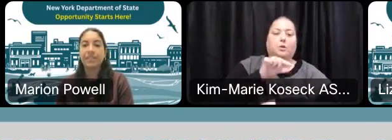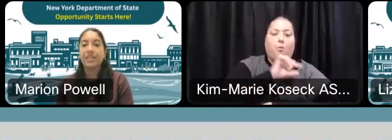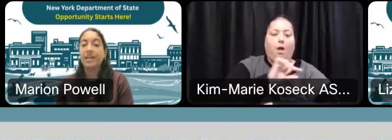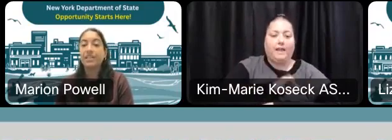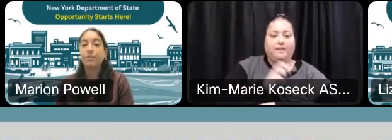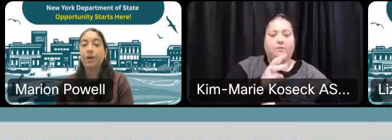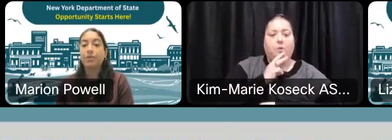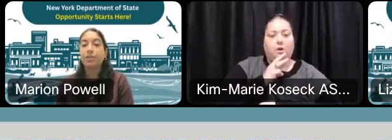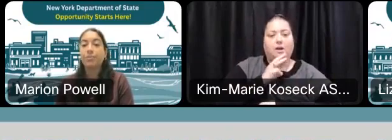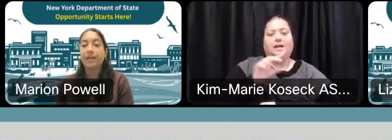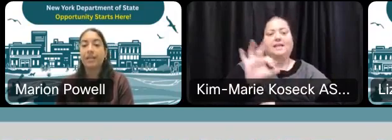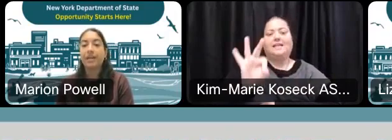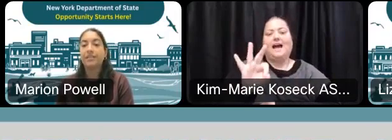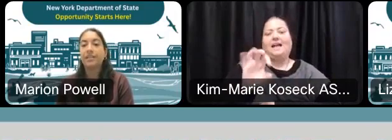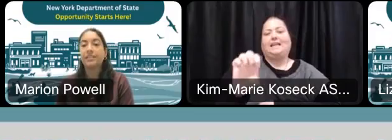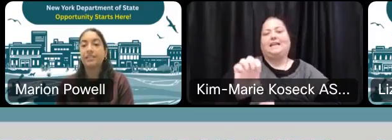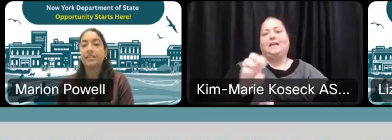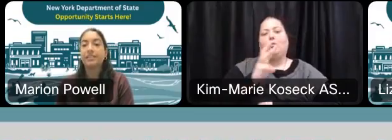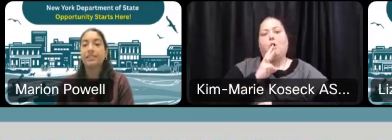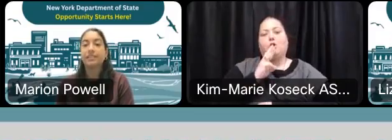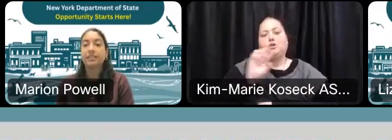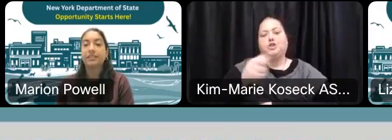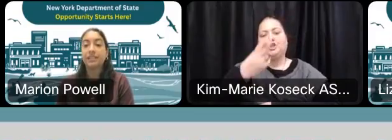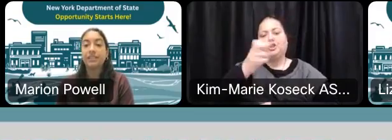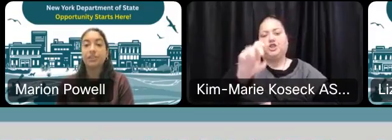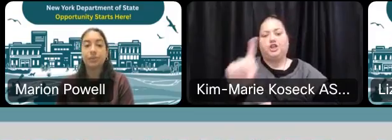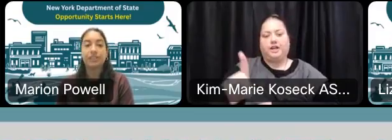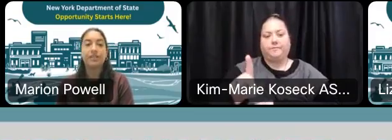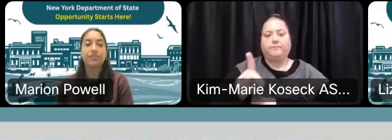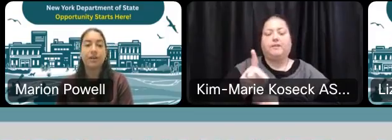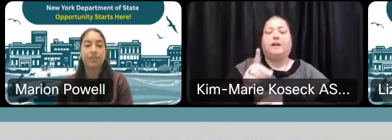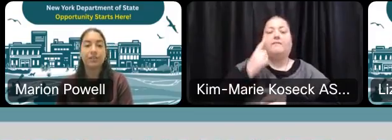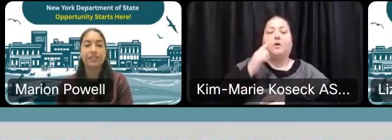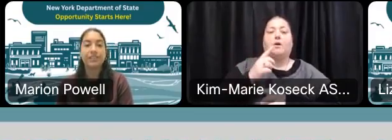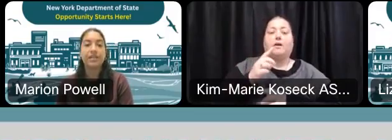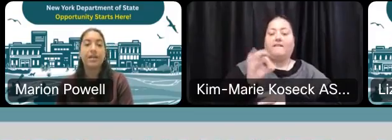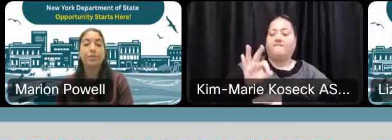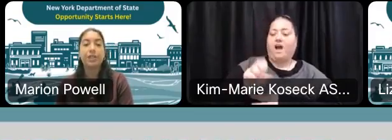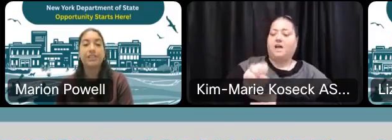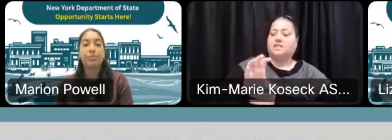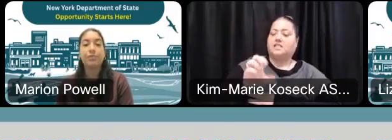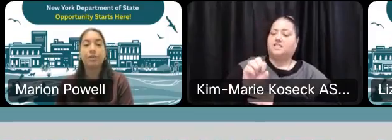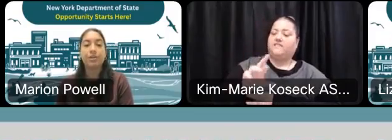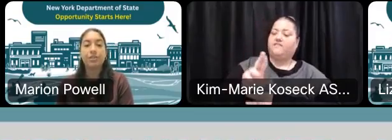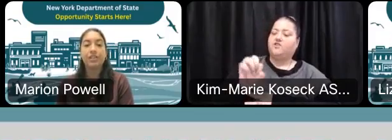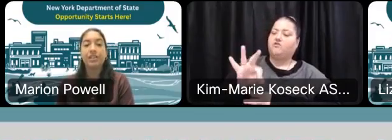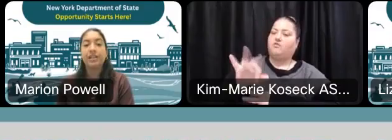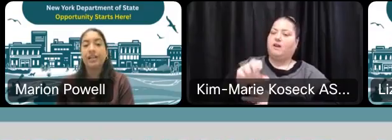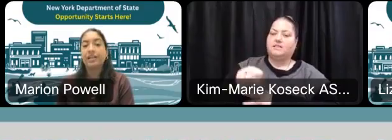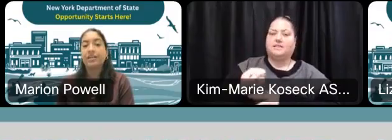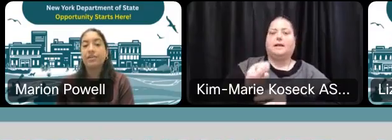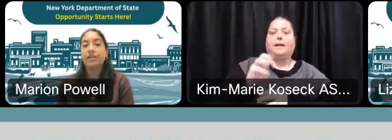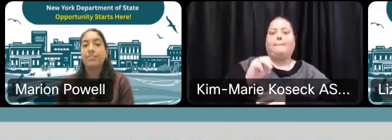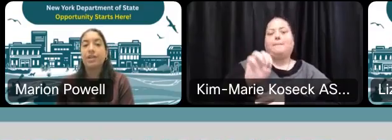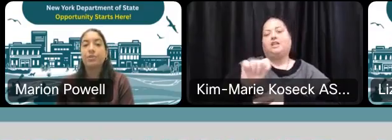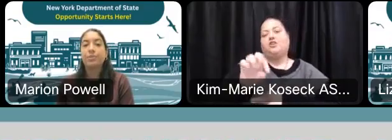The 9E watershed plan analyzes existing sources of phosphorus and projects how meteorology,